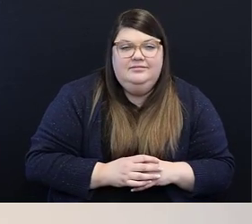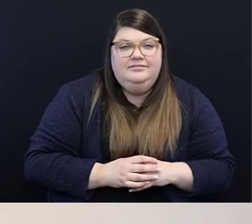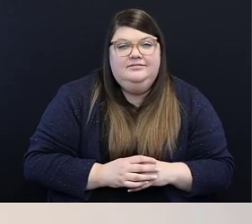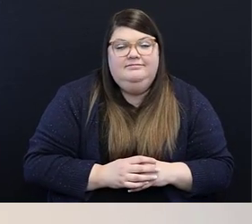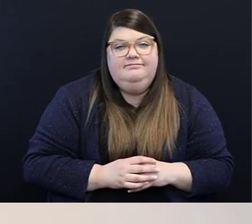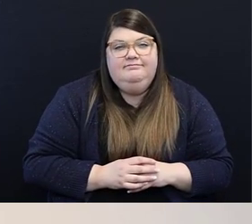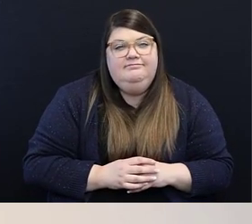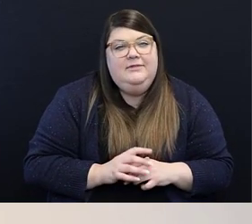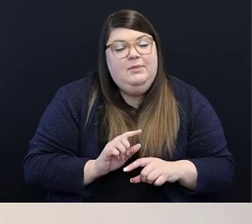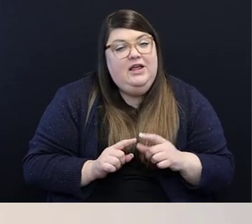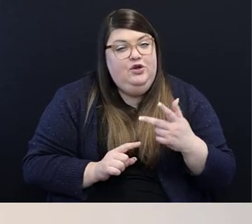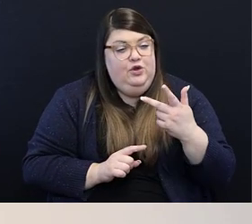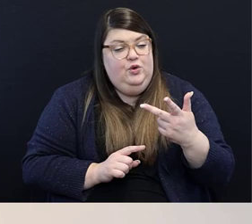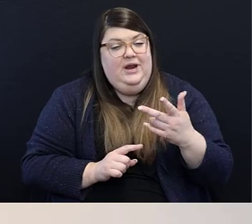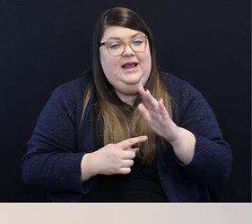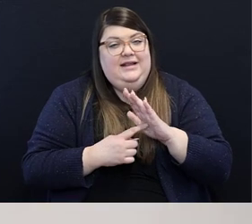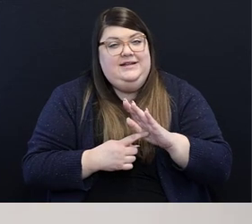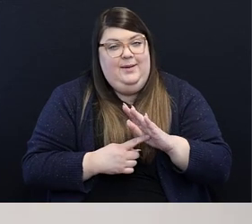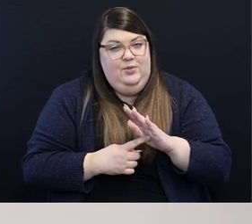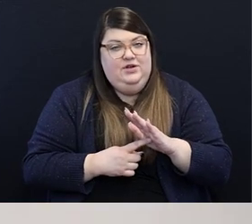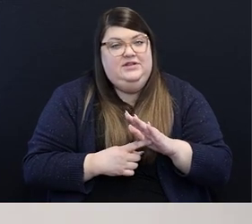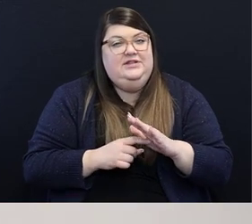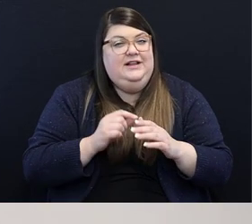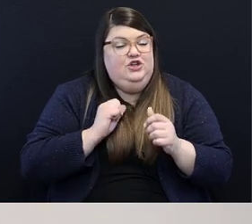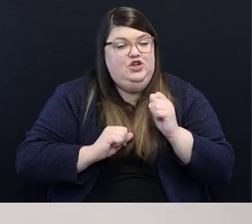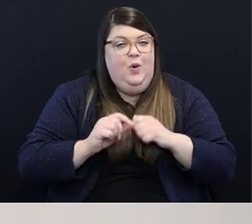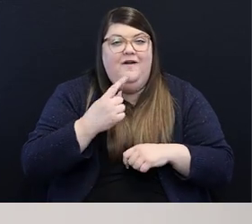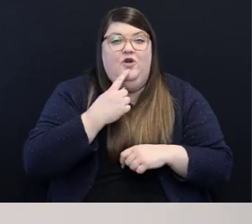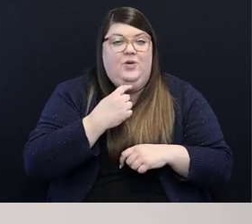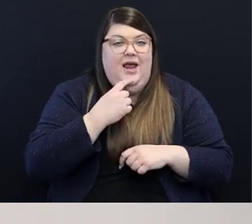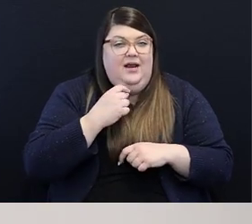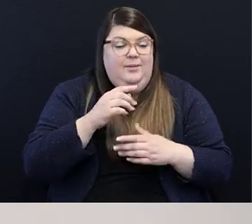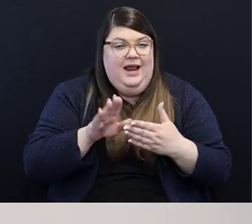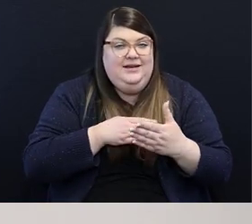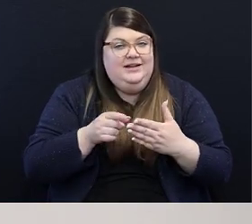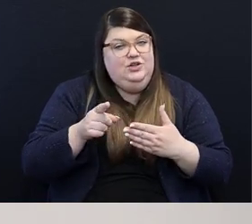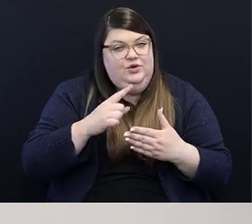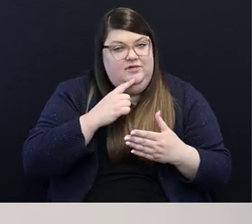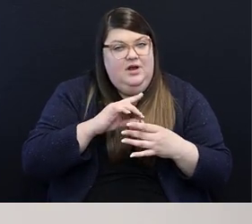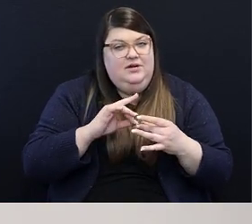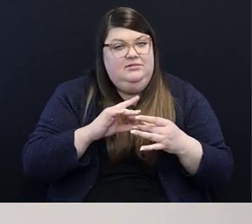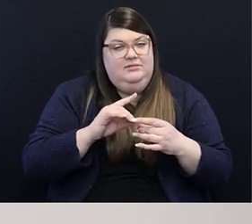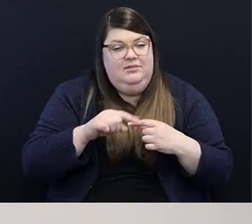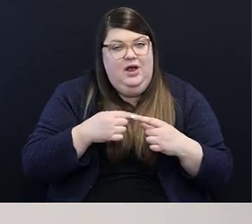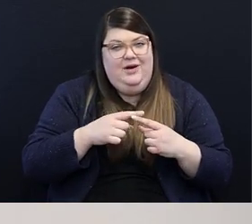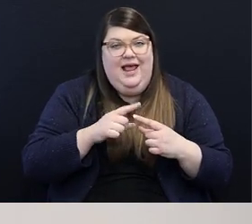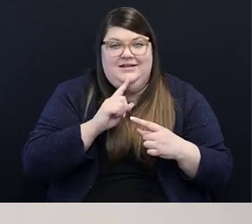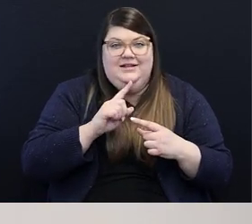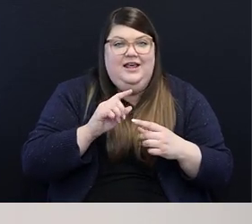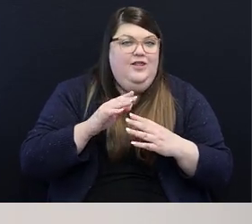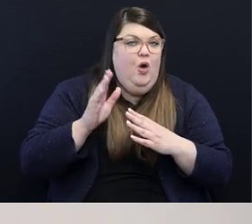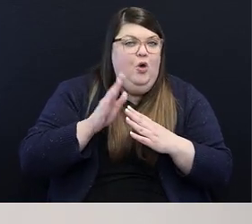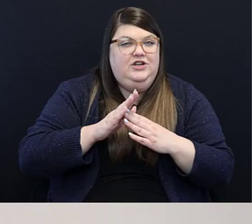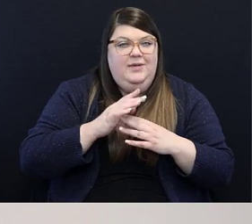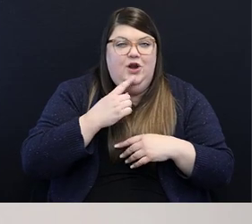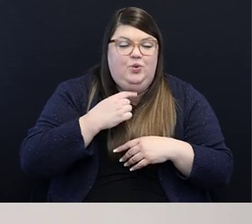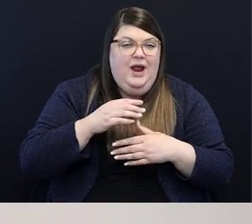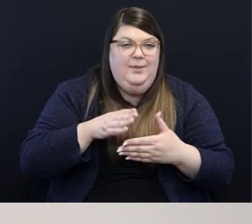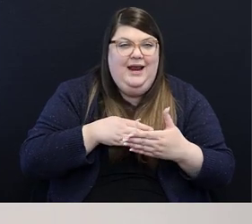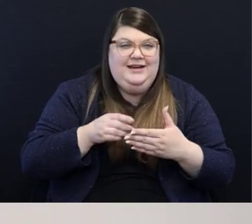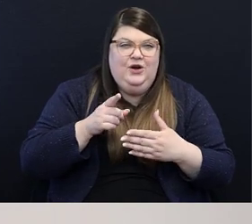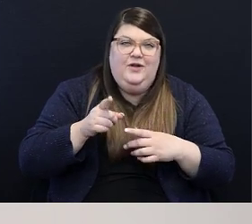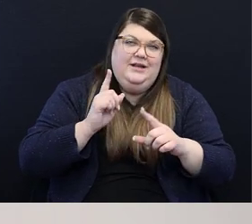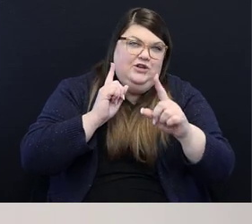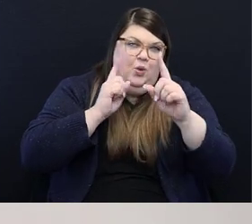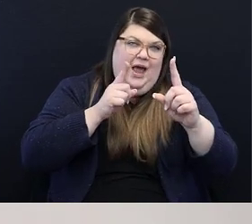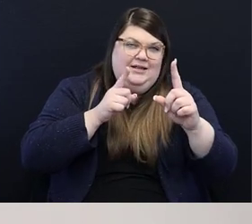there's three examples in the show of red paintings that you've referred to as the ultimate red painting, or this quest towards making the